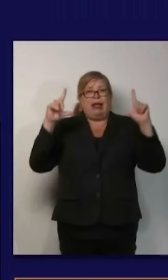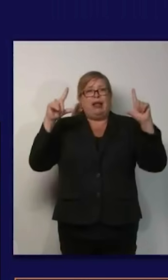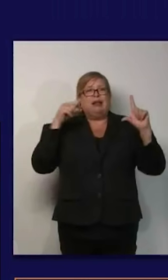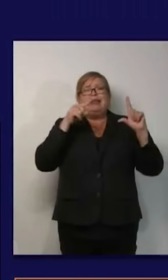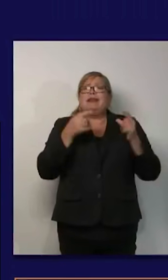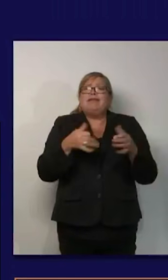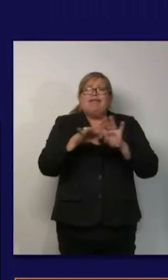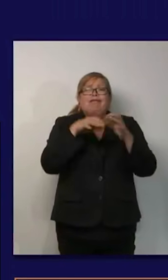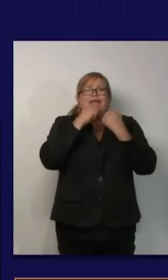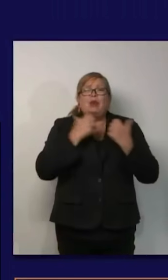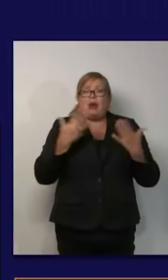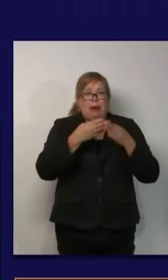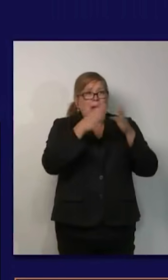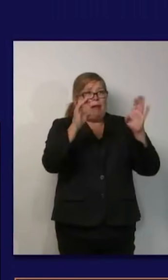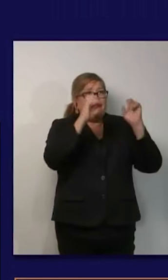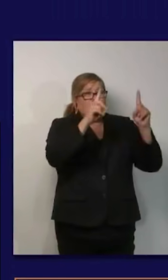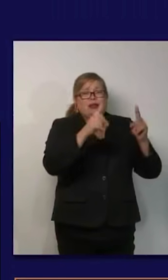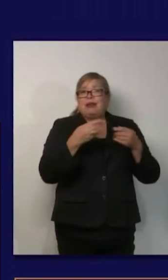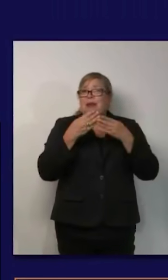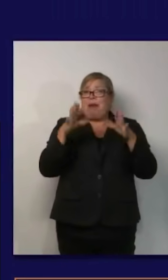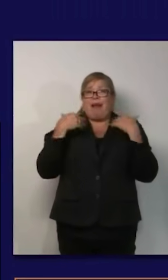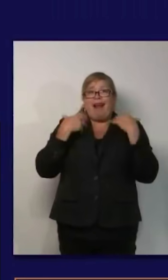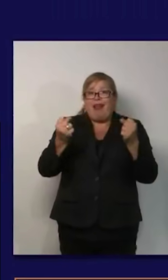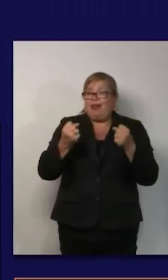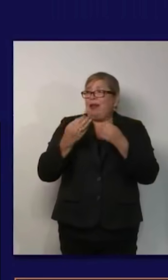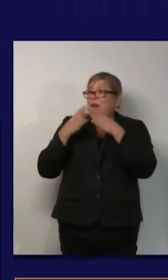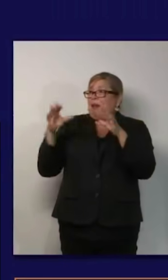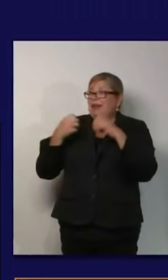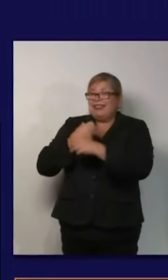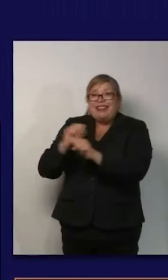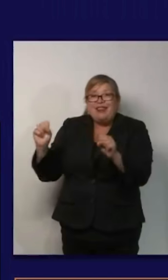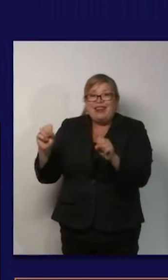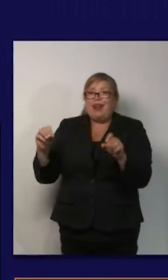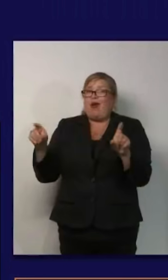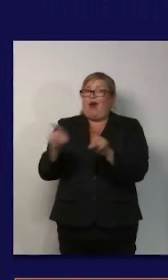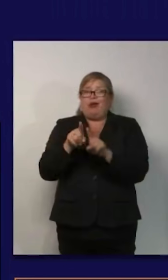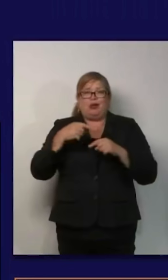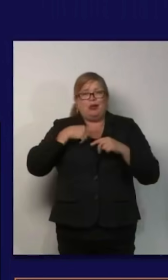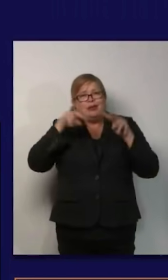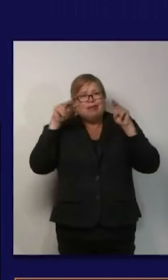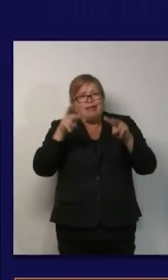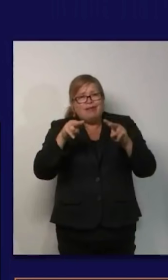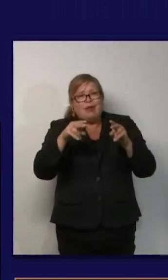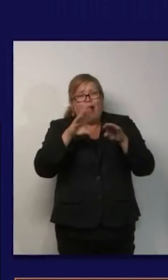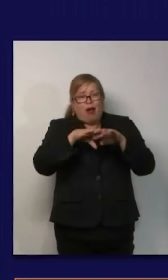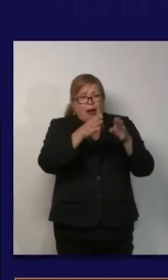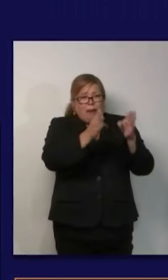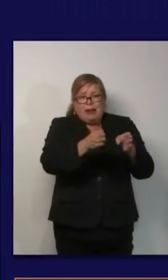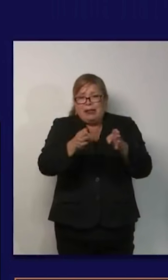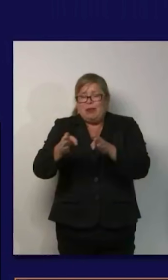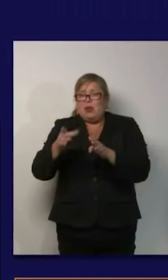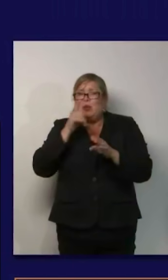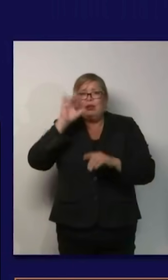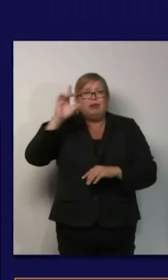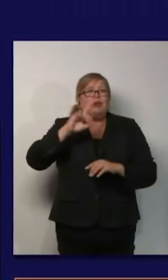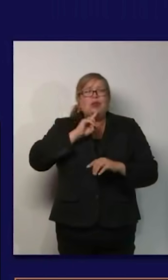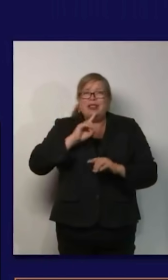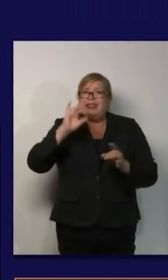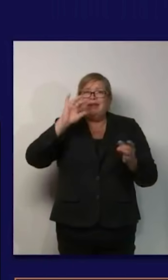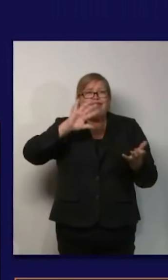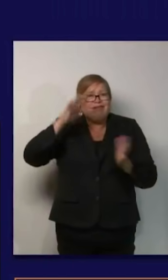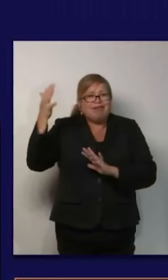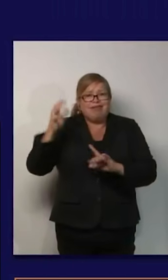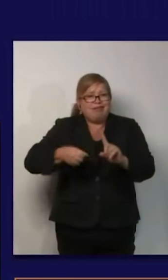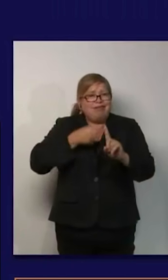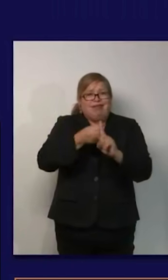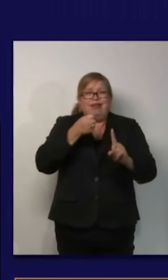education, public health, public safety, and always an eye on people that have been hit hardest by